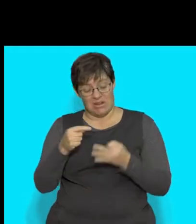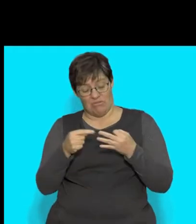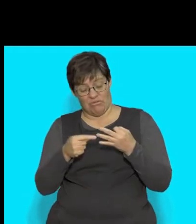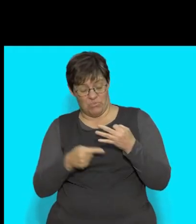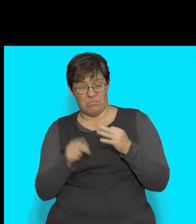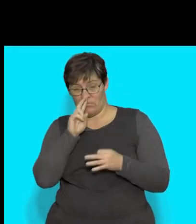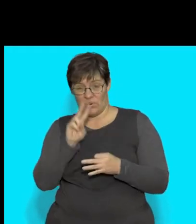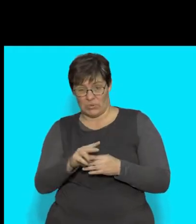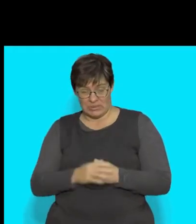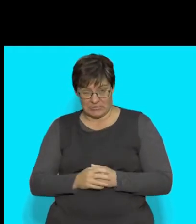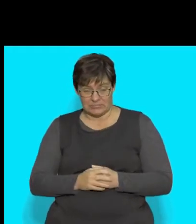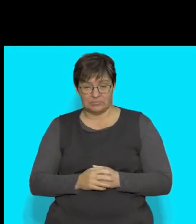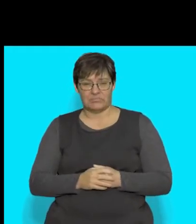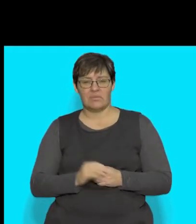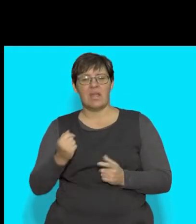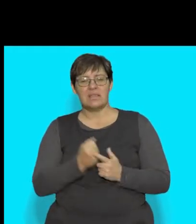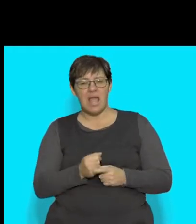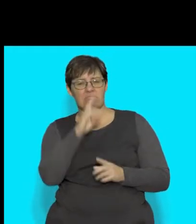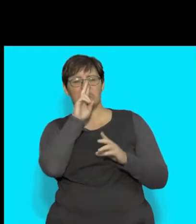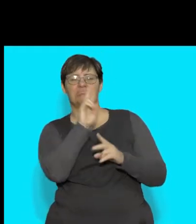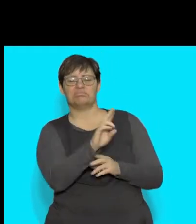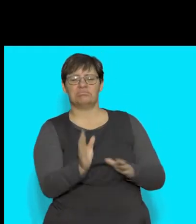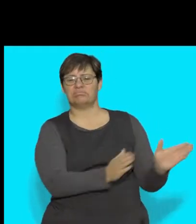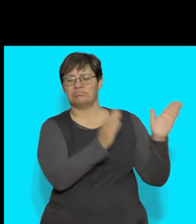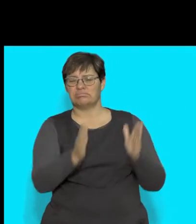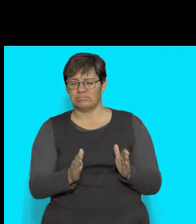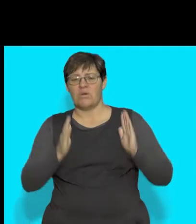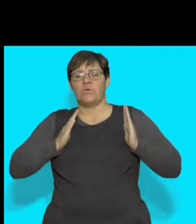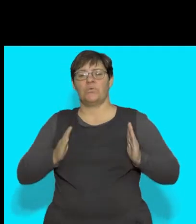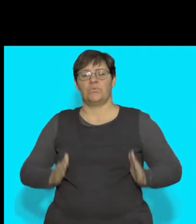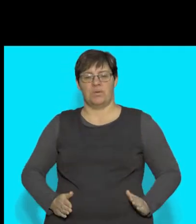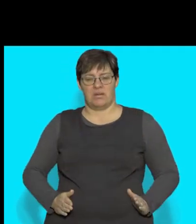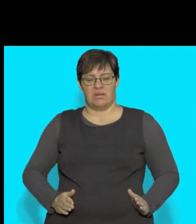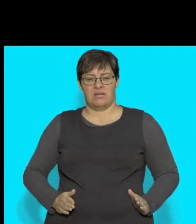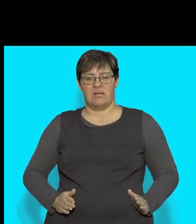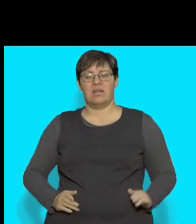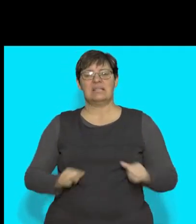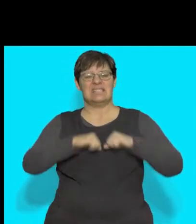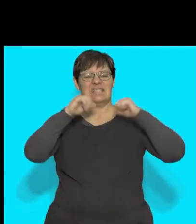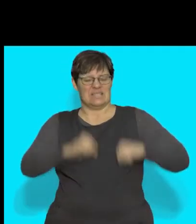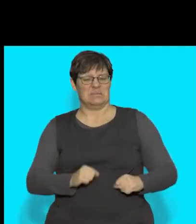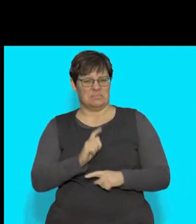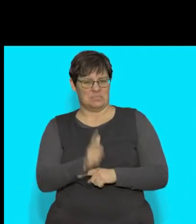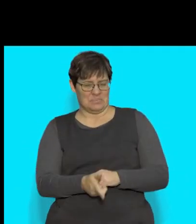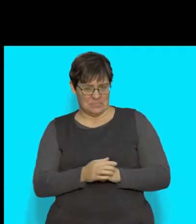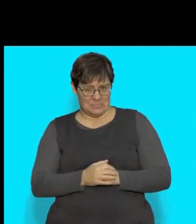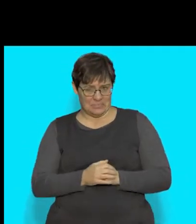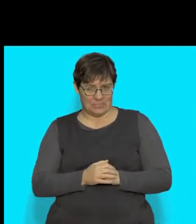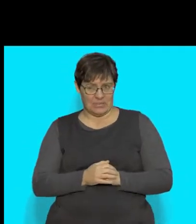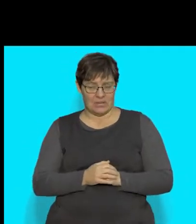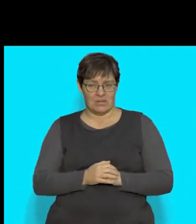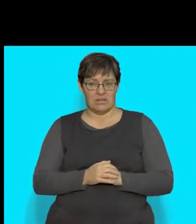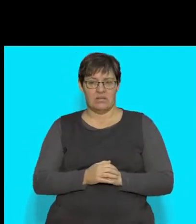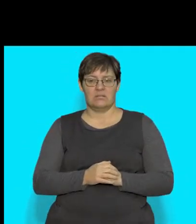this whole concept of the human urinary system. Right, urinary, we could also use the